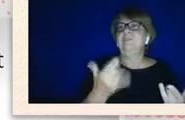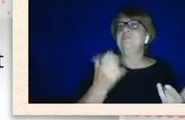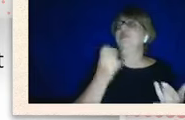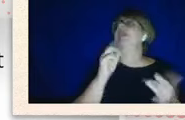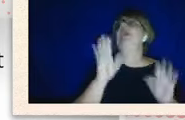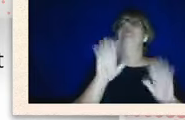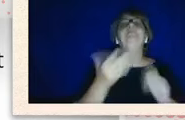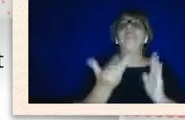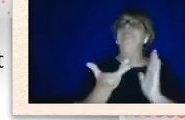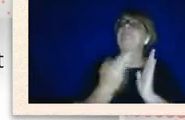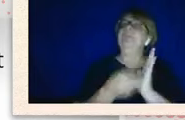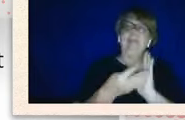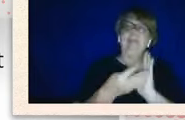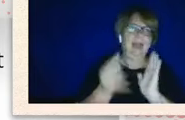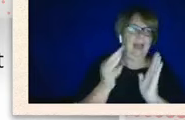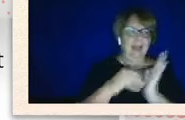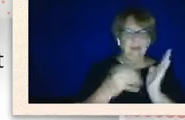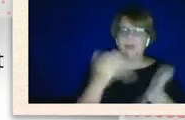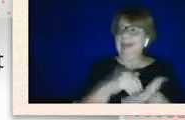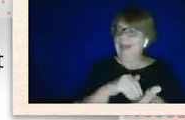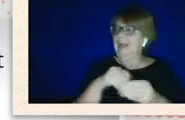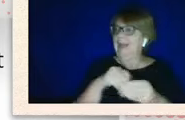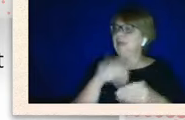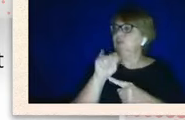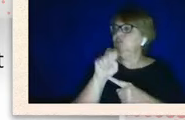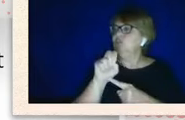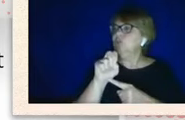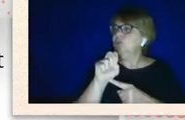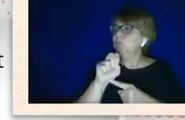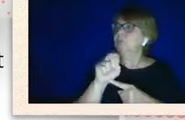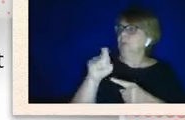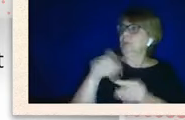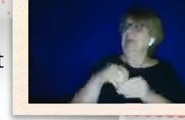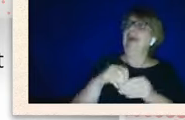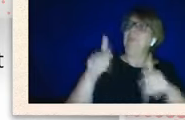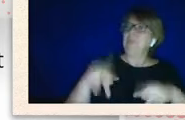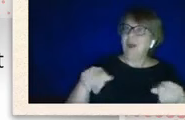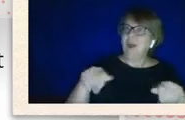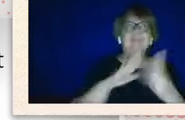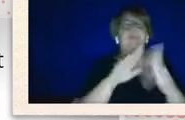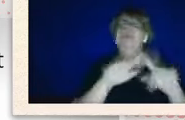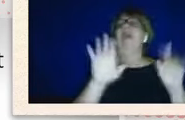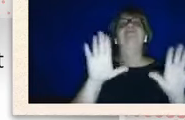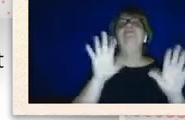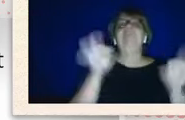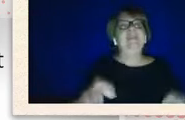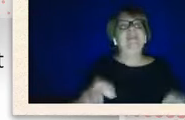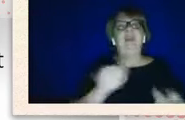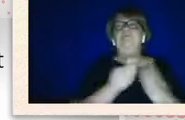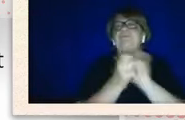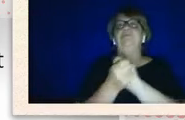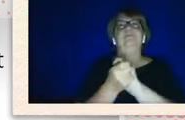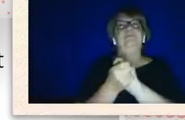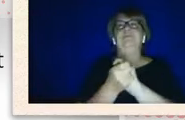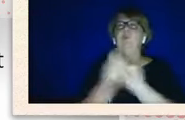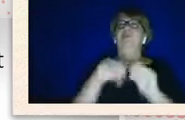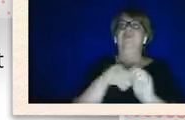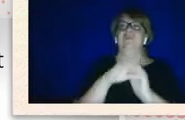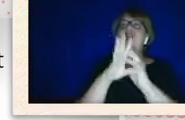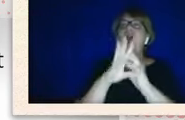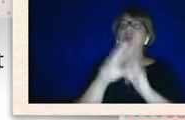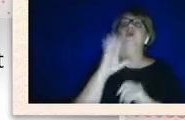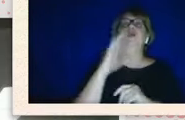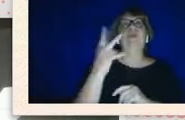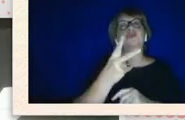and it was going to be in person, but then they decided to turn it into a virtual event. So now it's going to be 2 half days